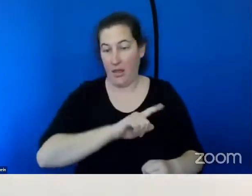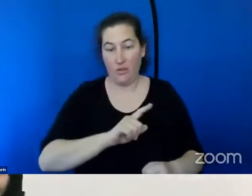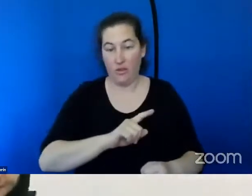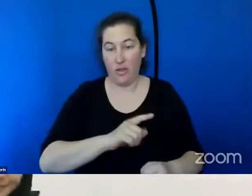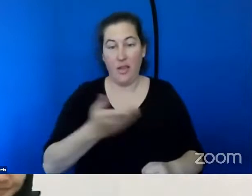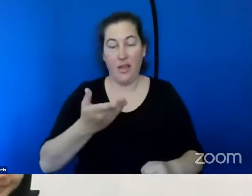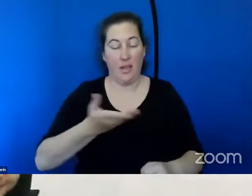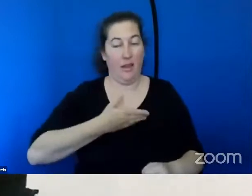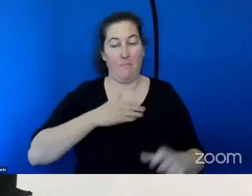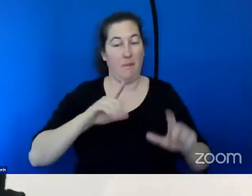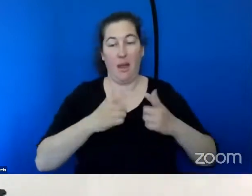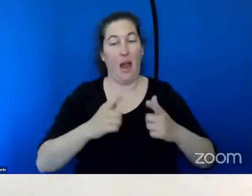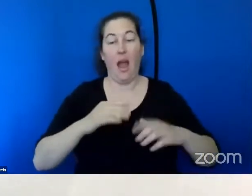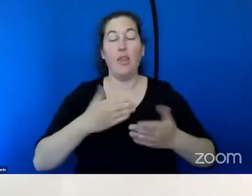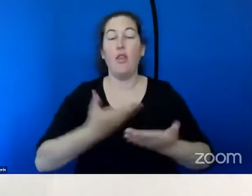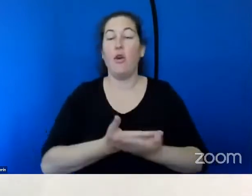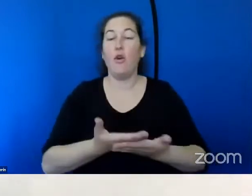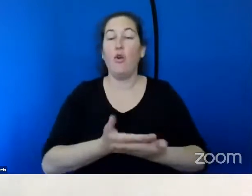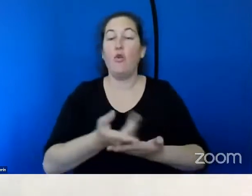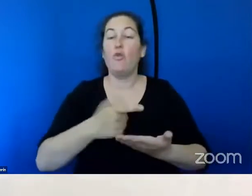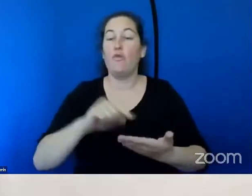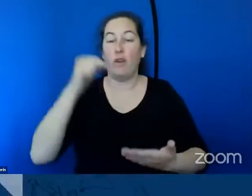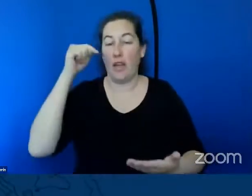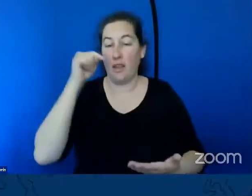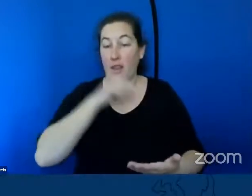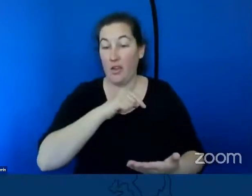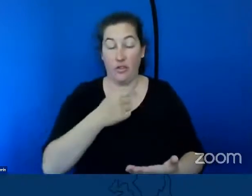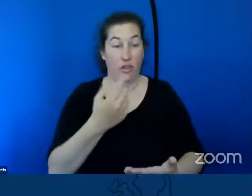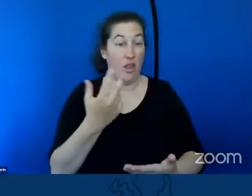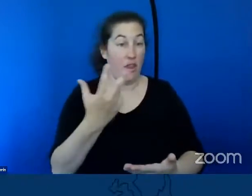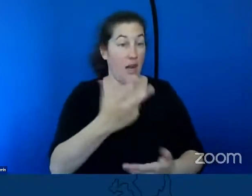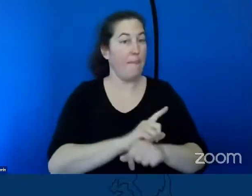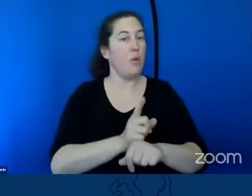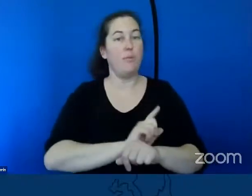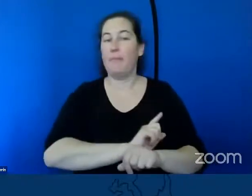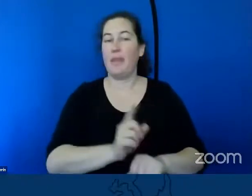of recording a time.